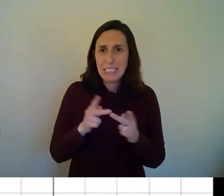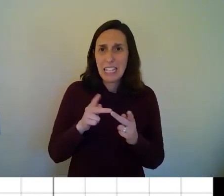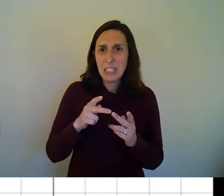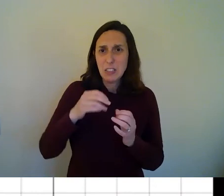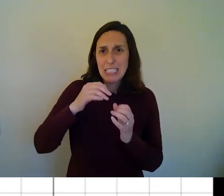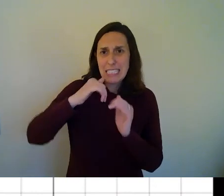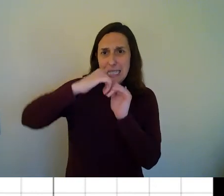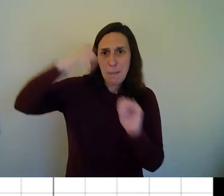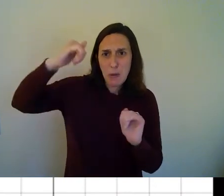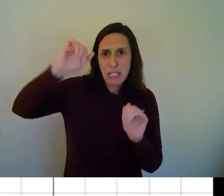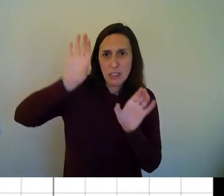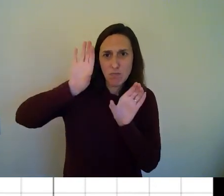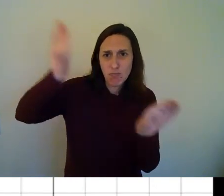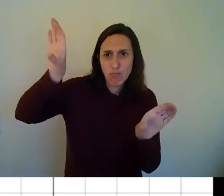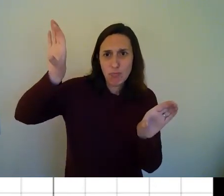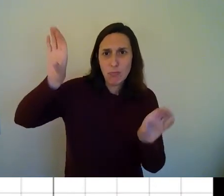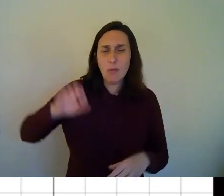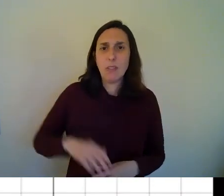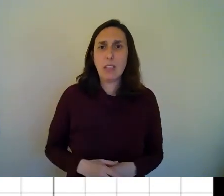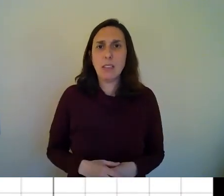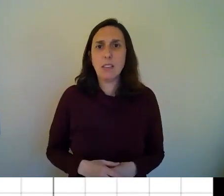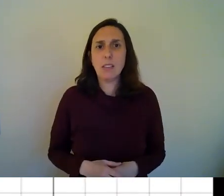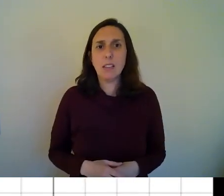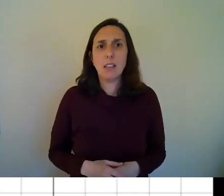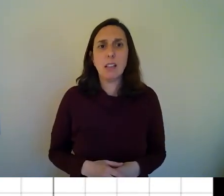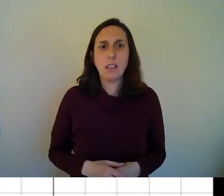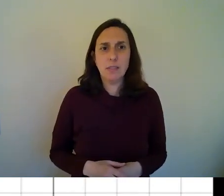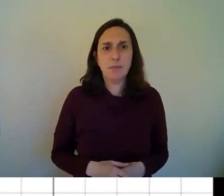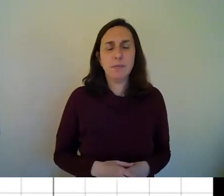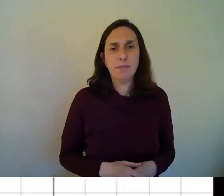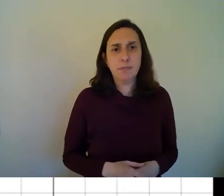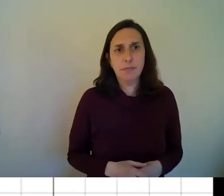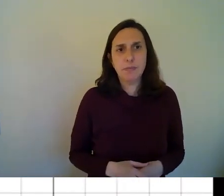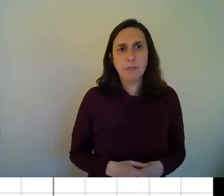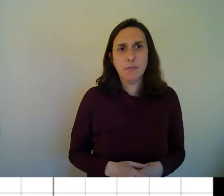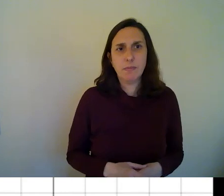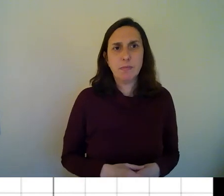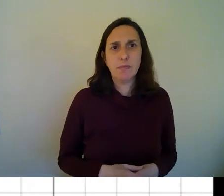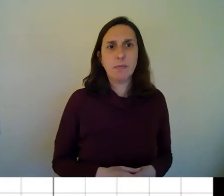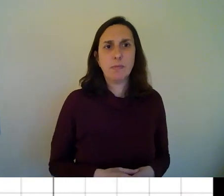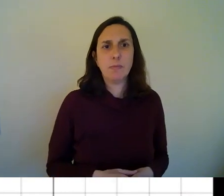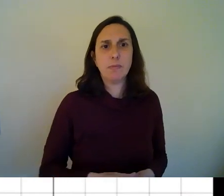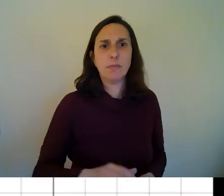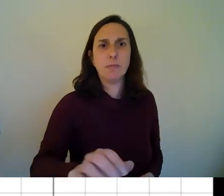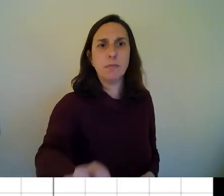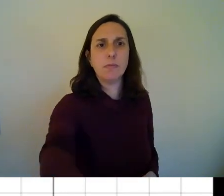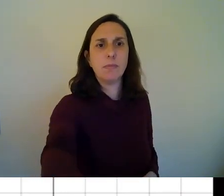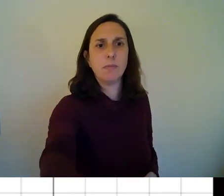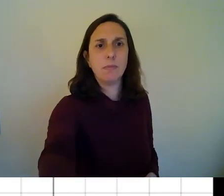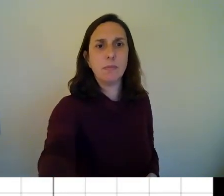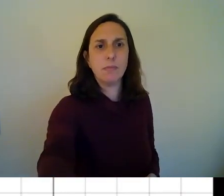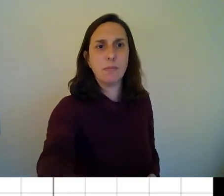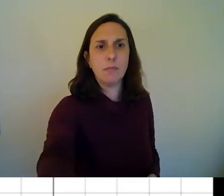Where the 0 is in this function, its denominator, what defines one of the asymptotes